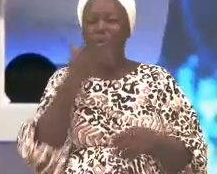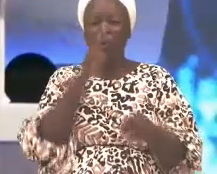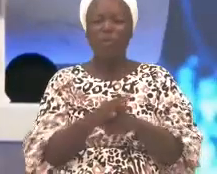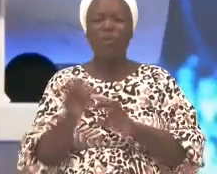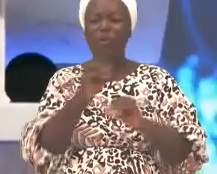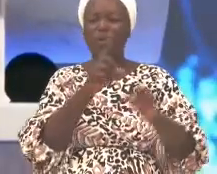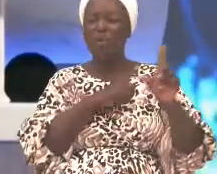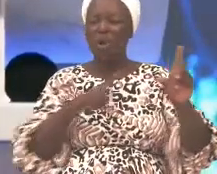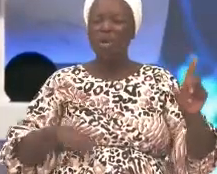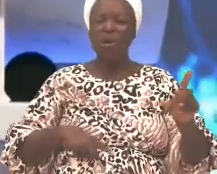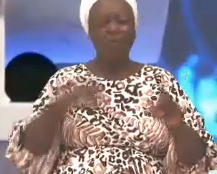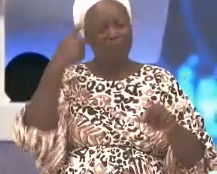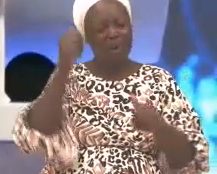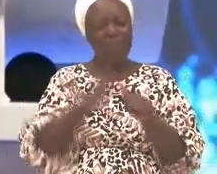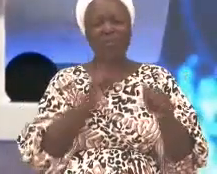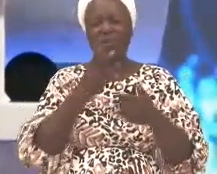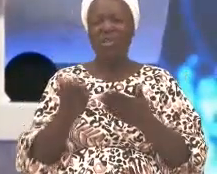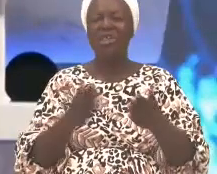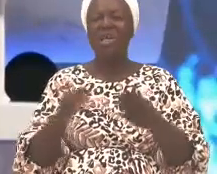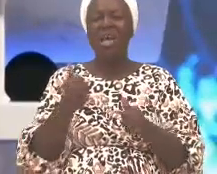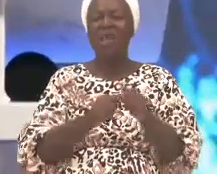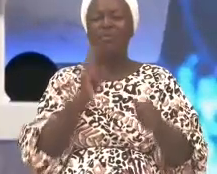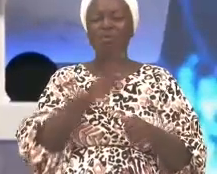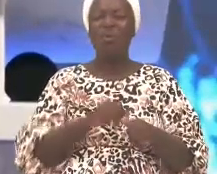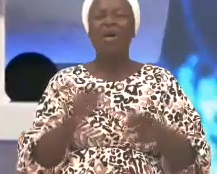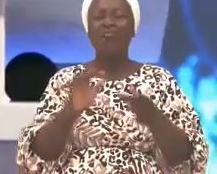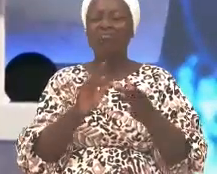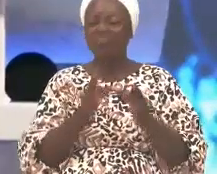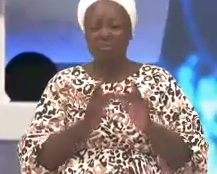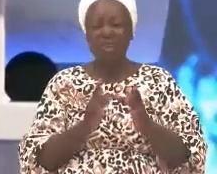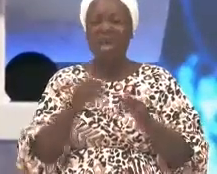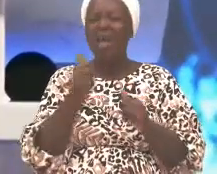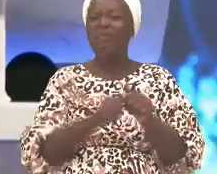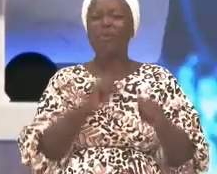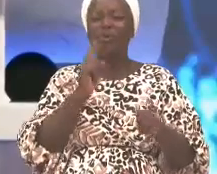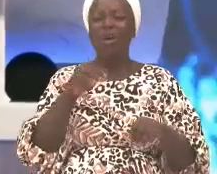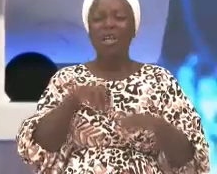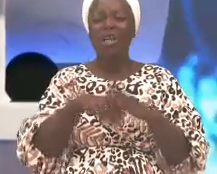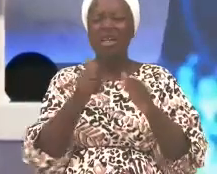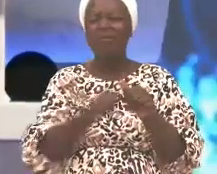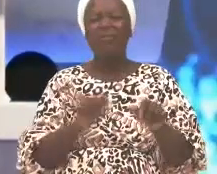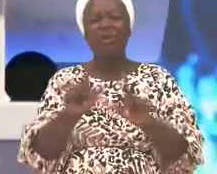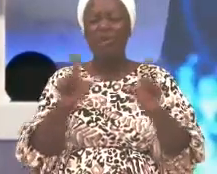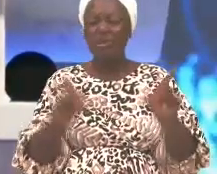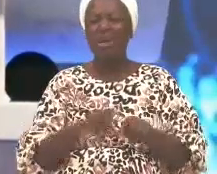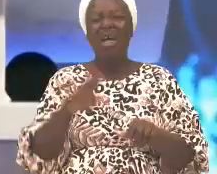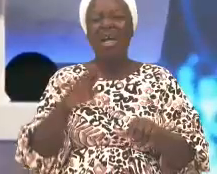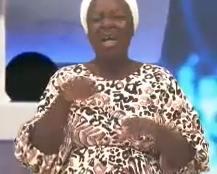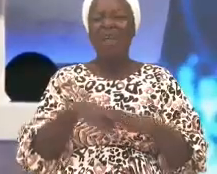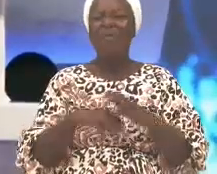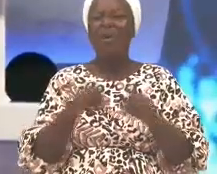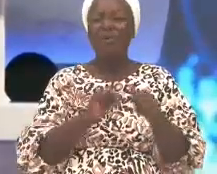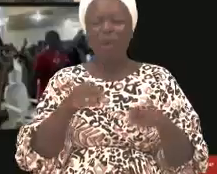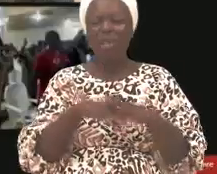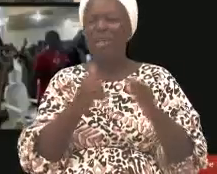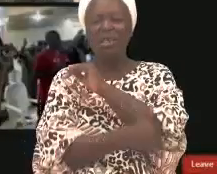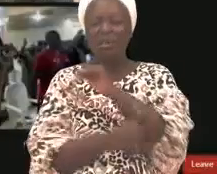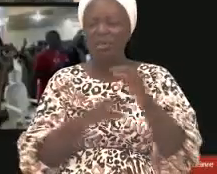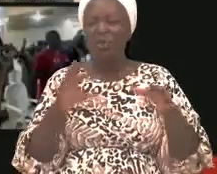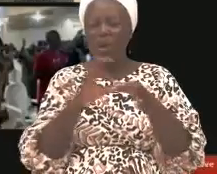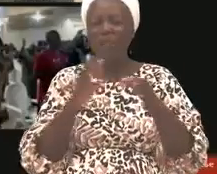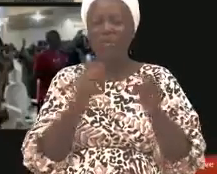for everyone here, everyone online, everyone in every location, everyone in every country connected